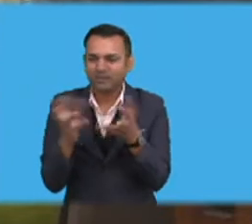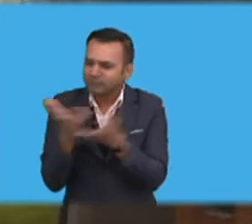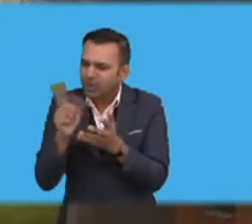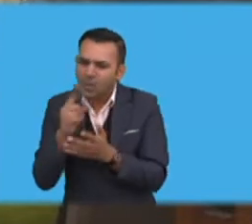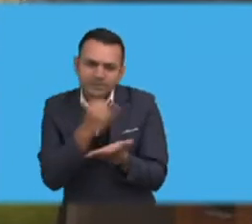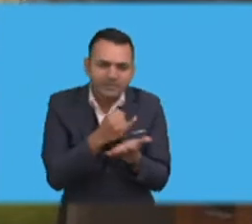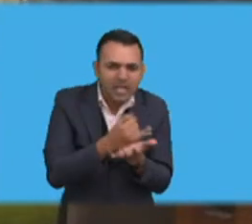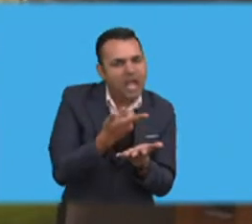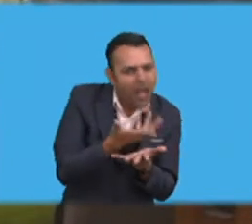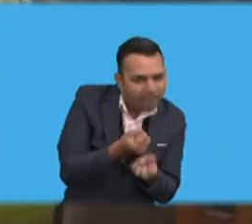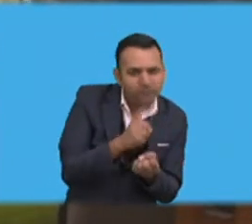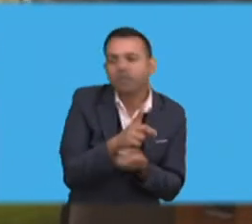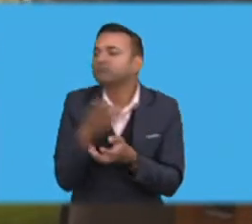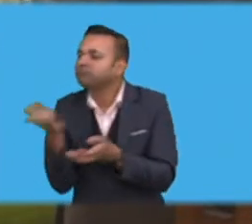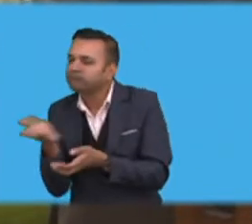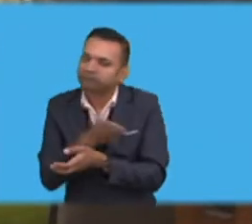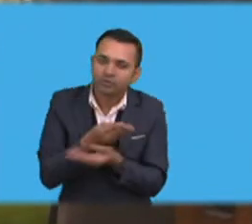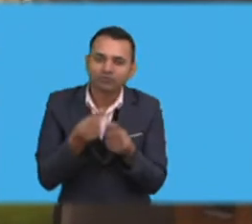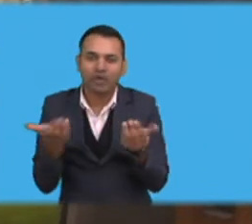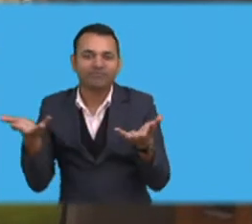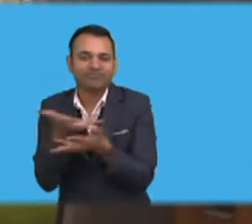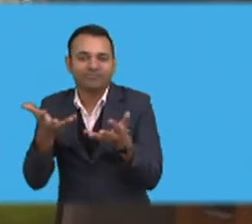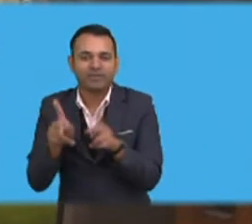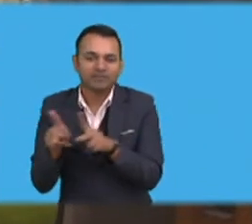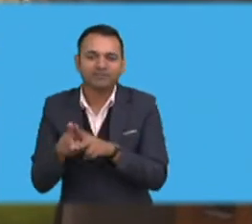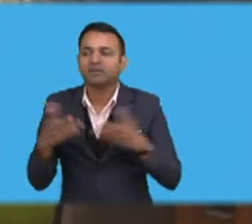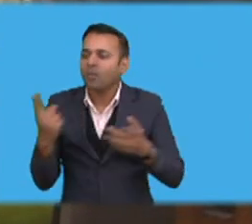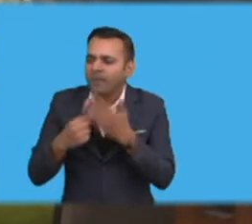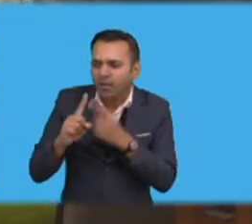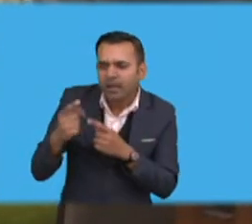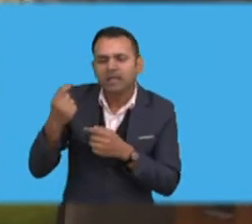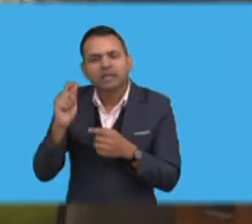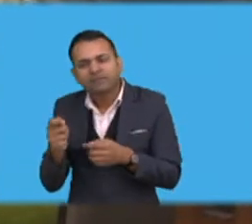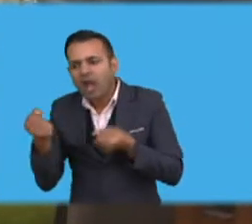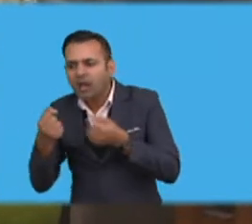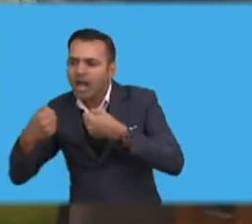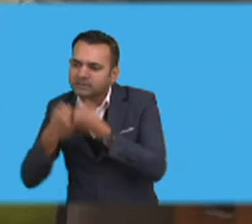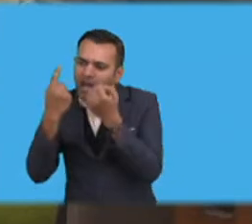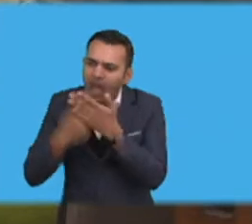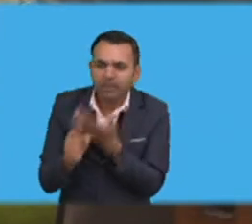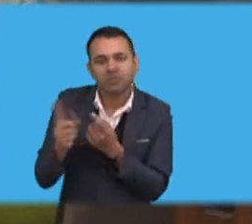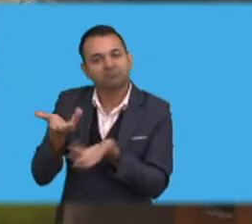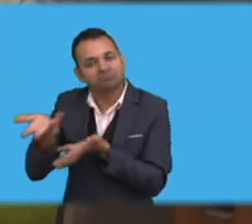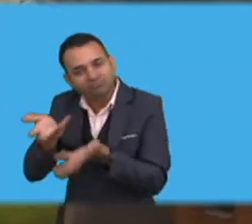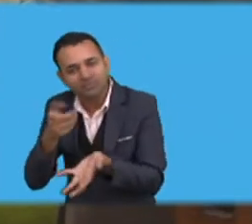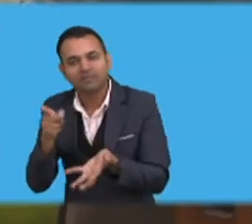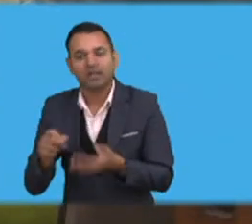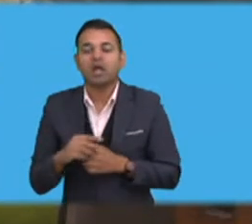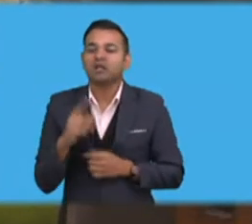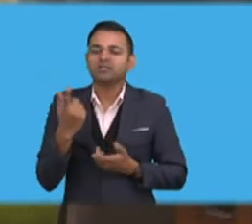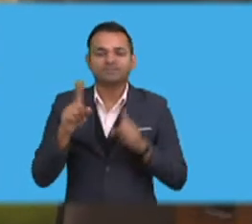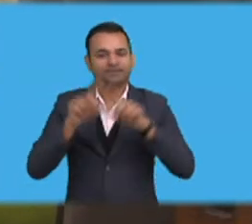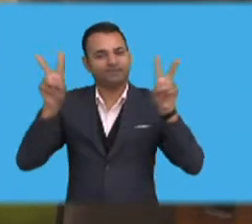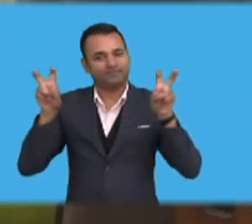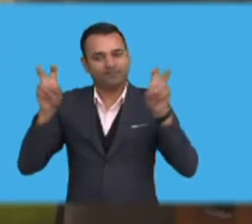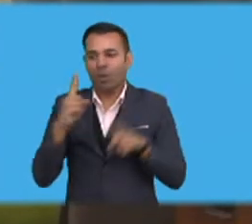noting the common customer pool they serve. In other words, we want to provide a one-stop shop vehicle owners or operators. Madam Speaker, I wish